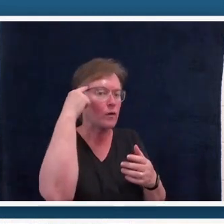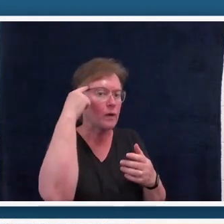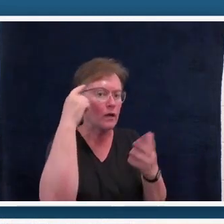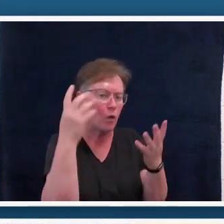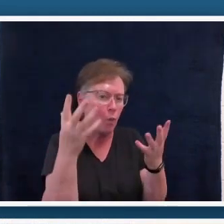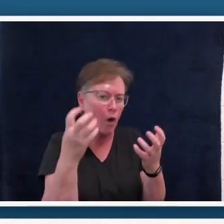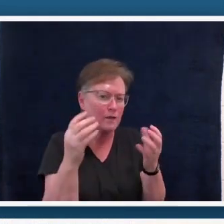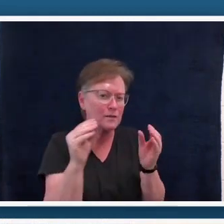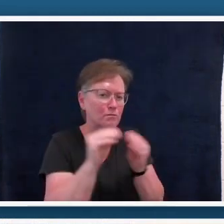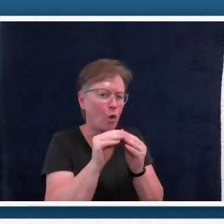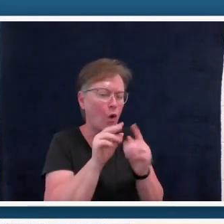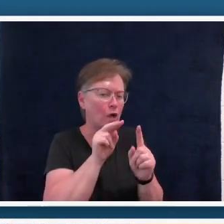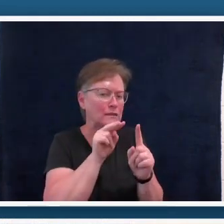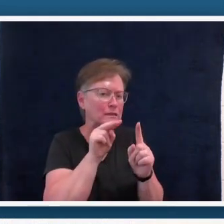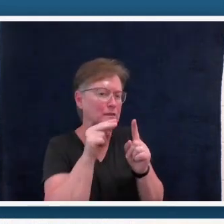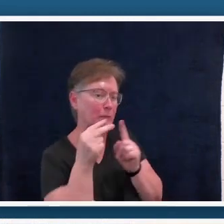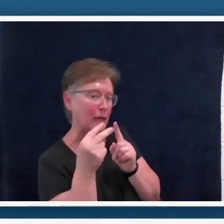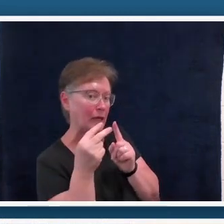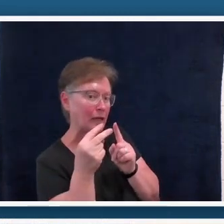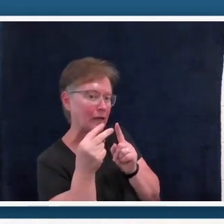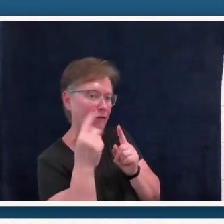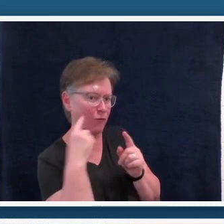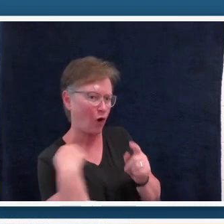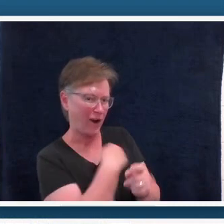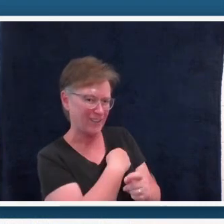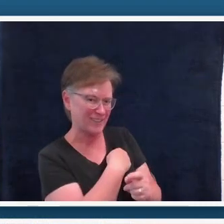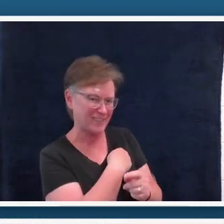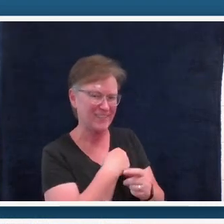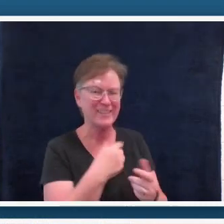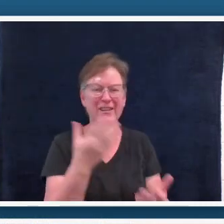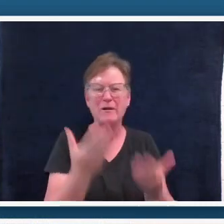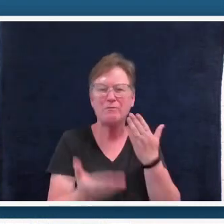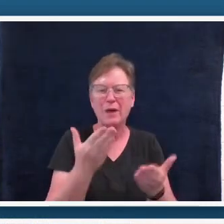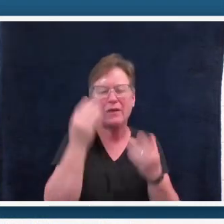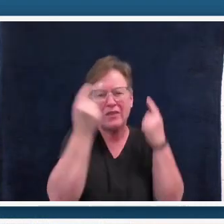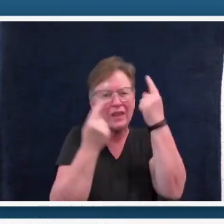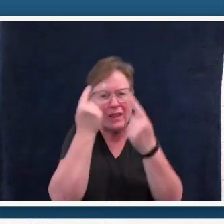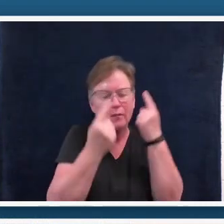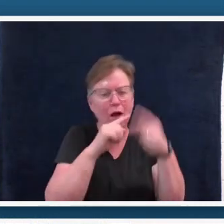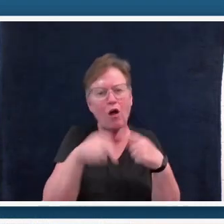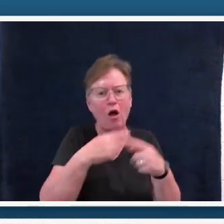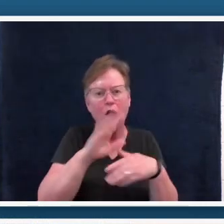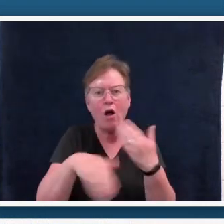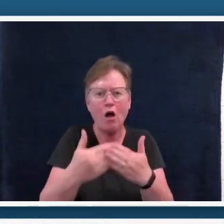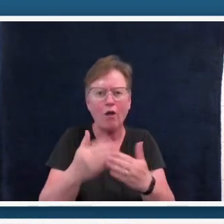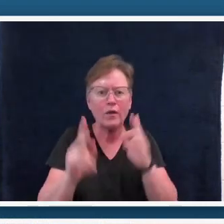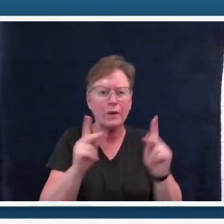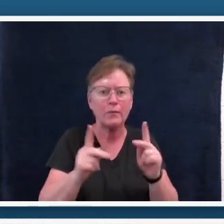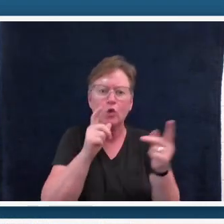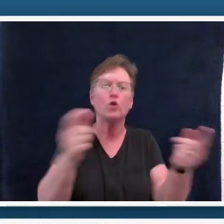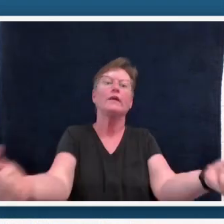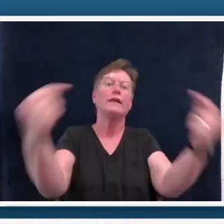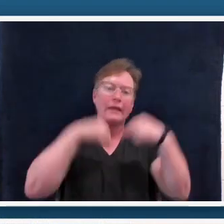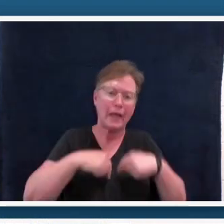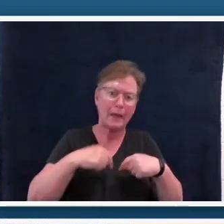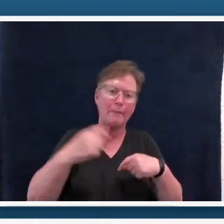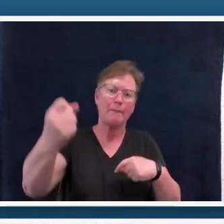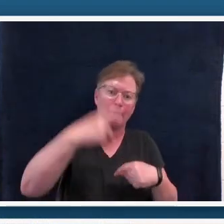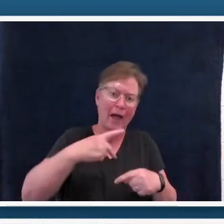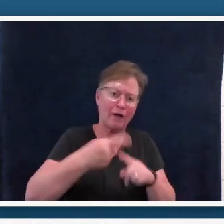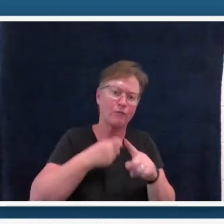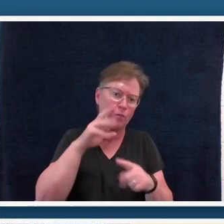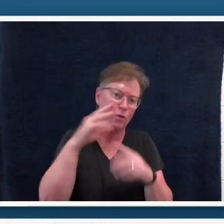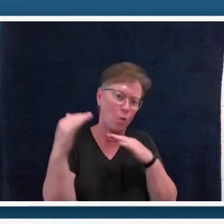spin on for us. Maybe particularly thinking about all those people who returned from the Vietnam War and lived through that experience, and maybe wanting to